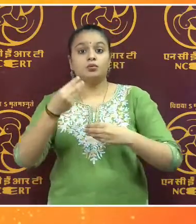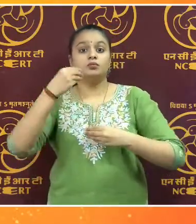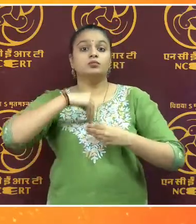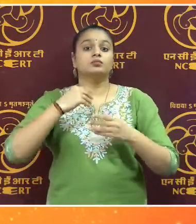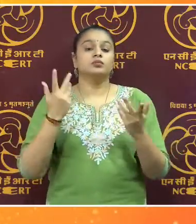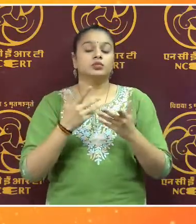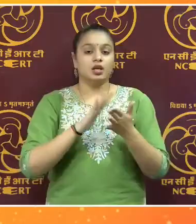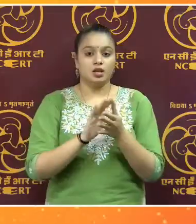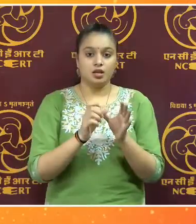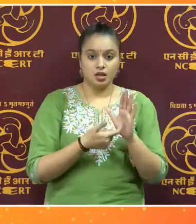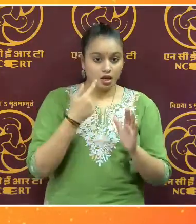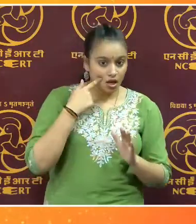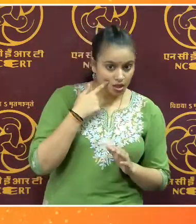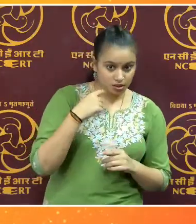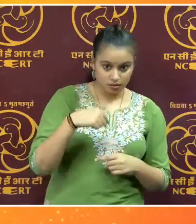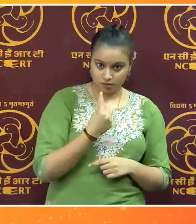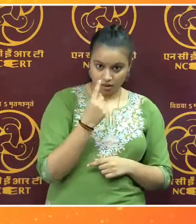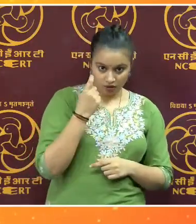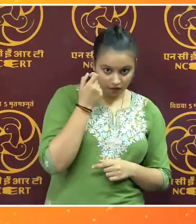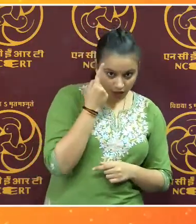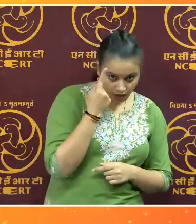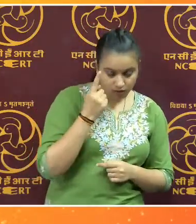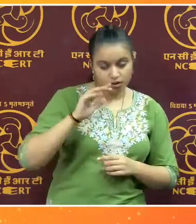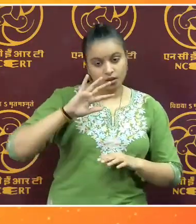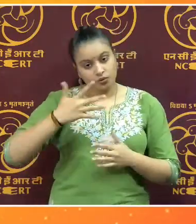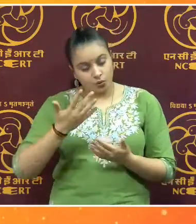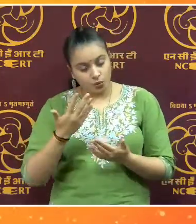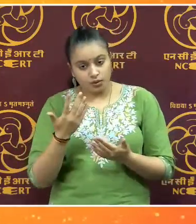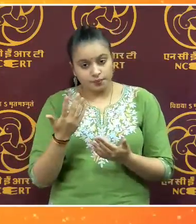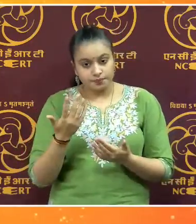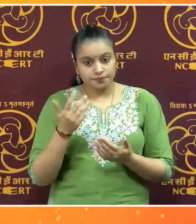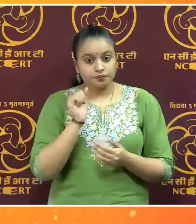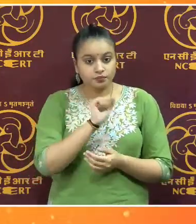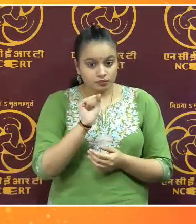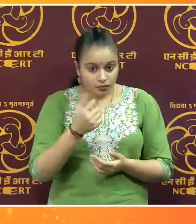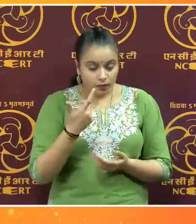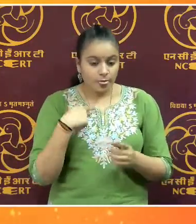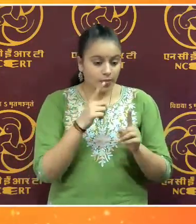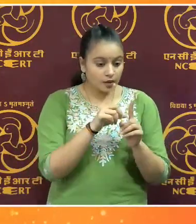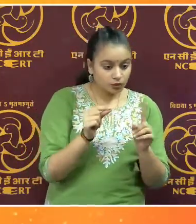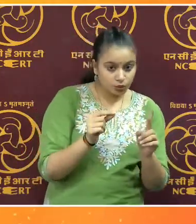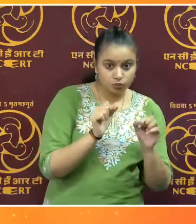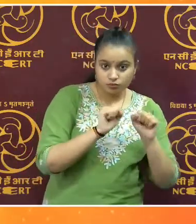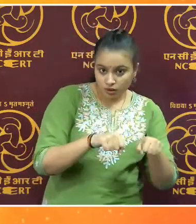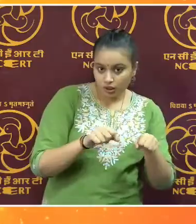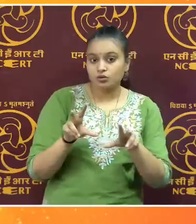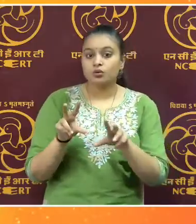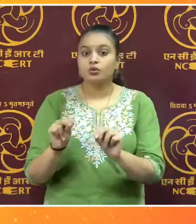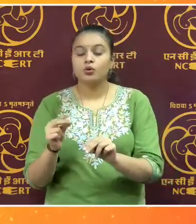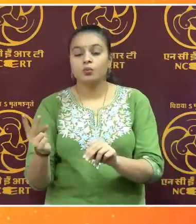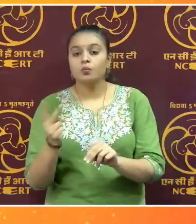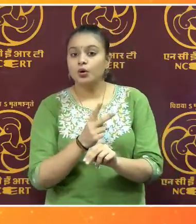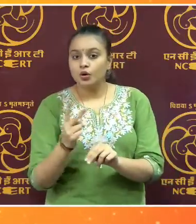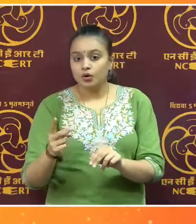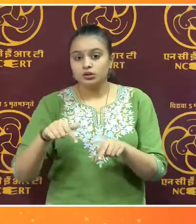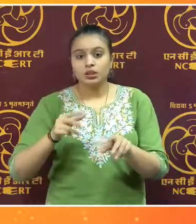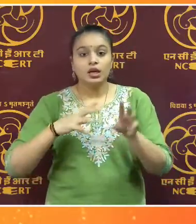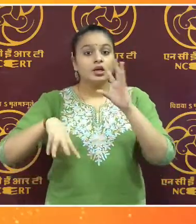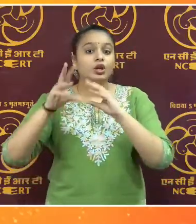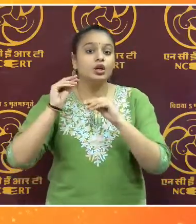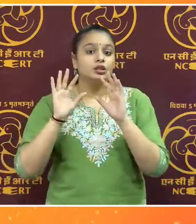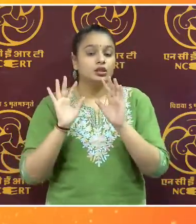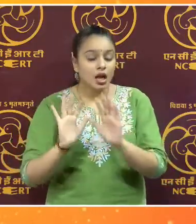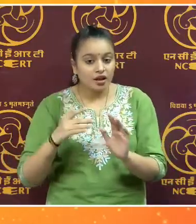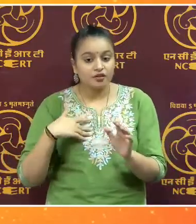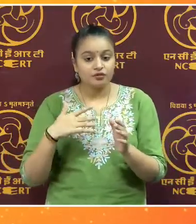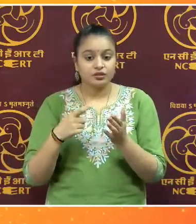only Hari has understood the essence of what should he do or what he should not do, but also he has learned how to